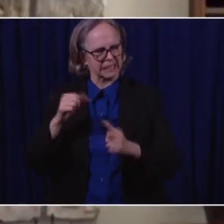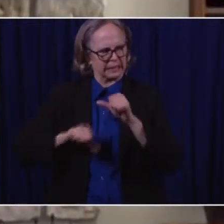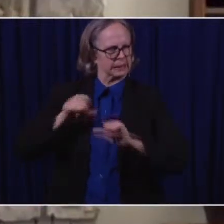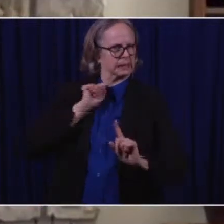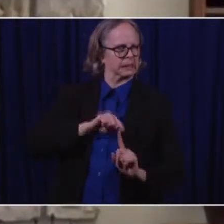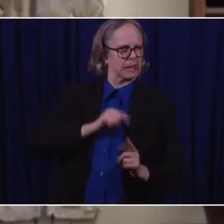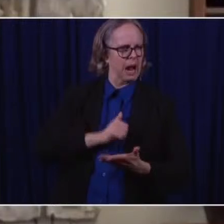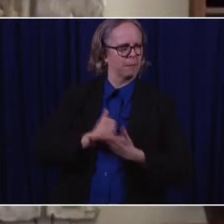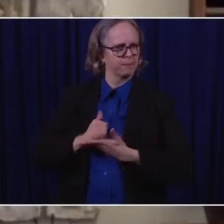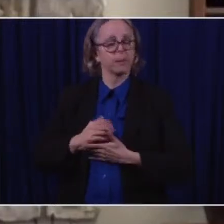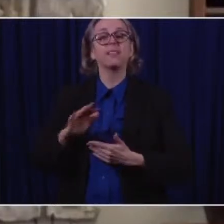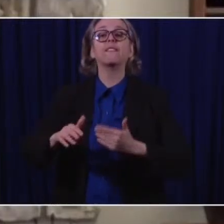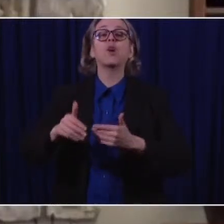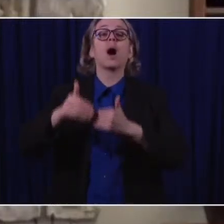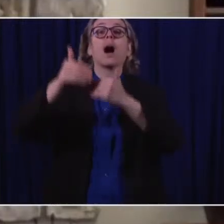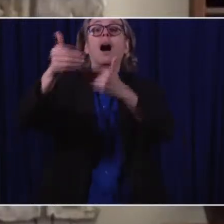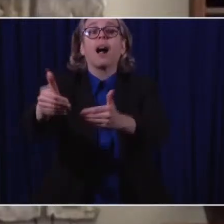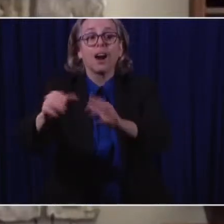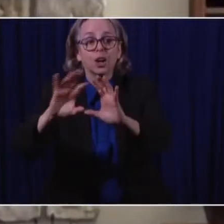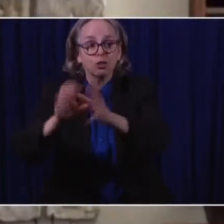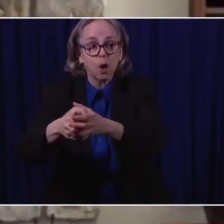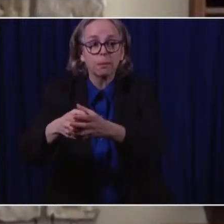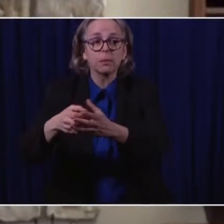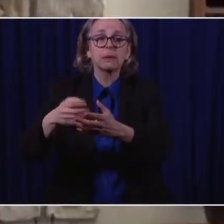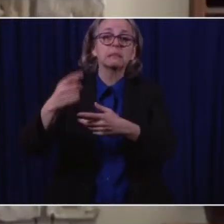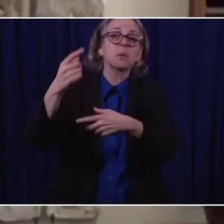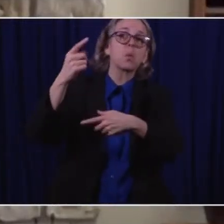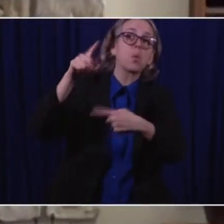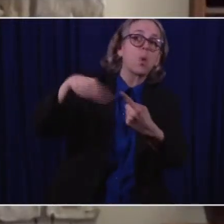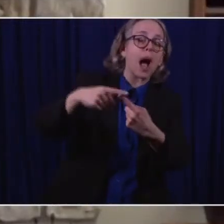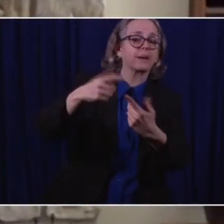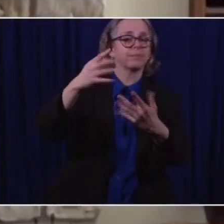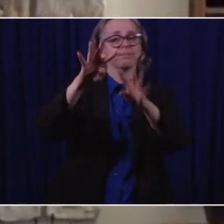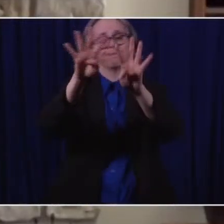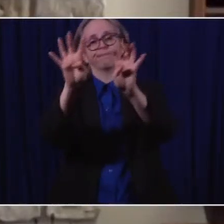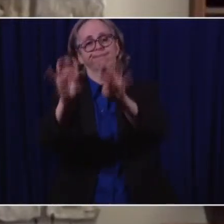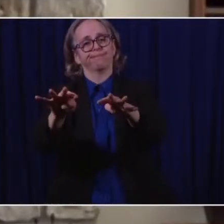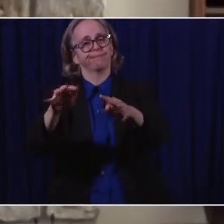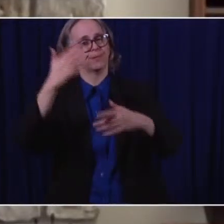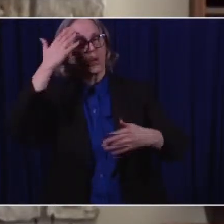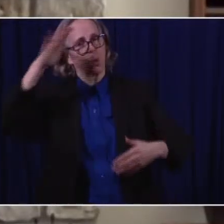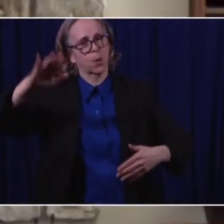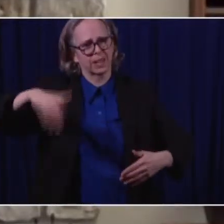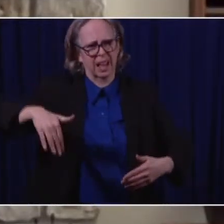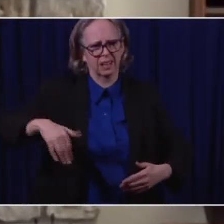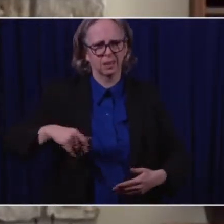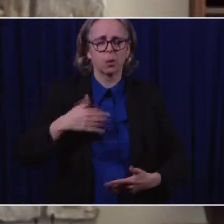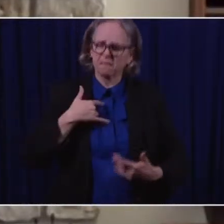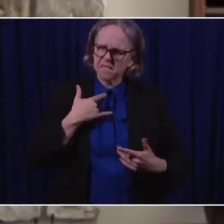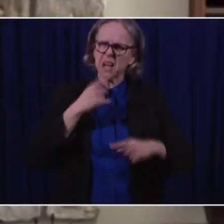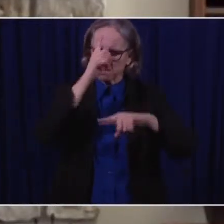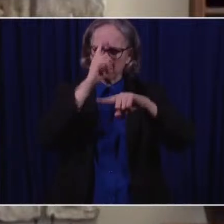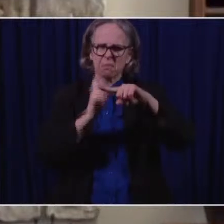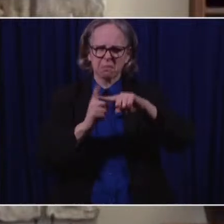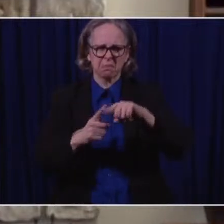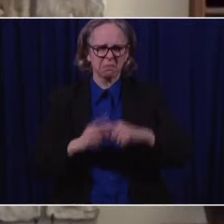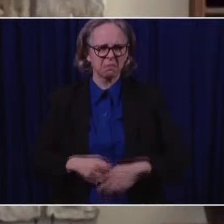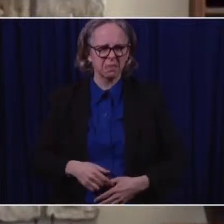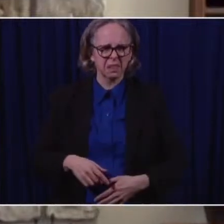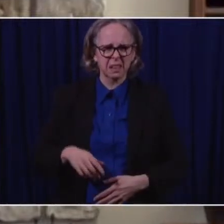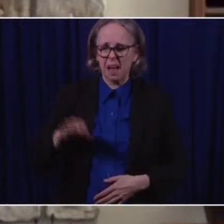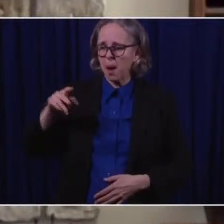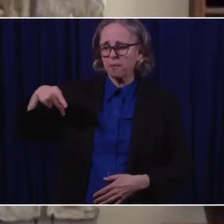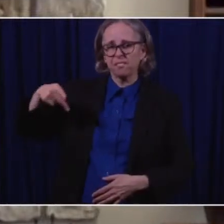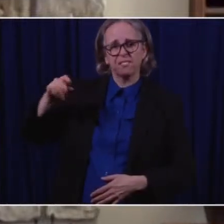pop open, but I'm optimistic. Pfizer, will continue to expand some. Moderna will expand some. I